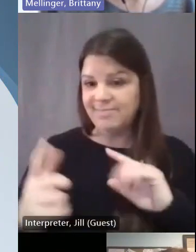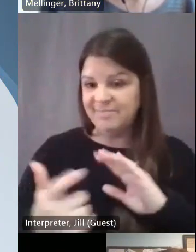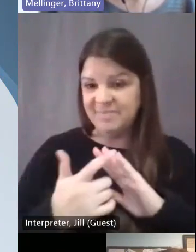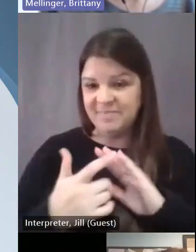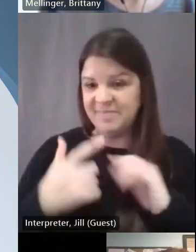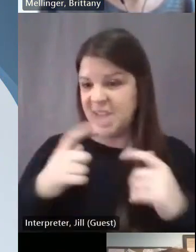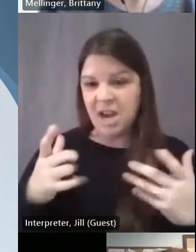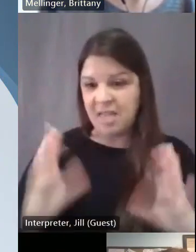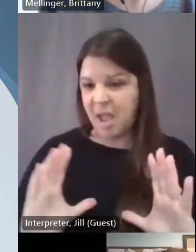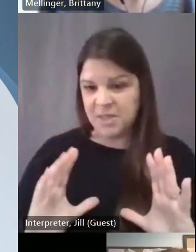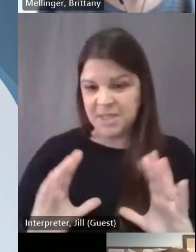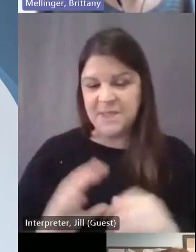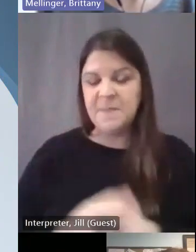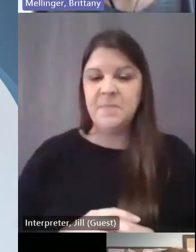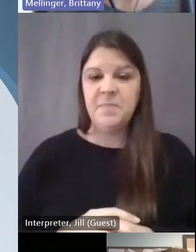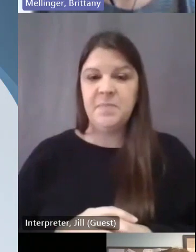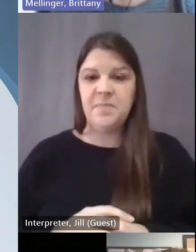class.